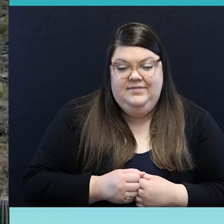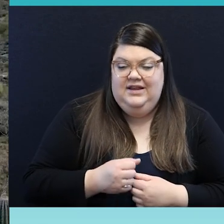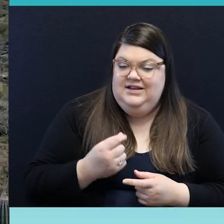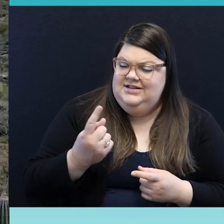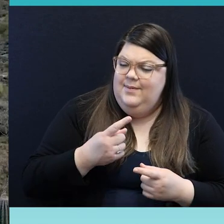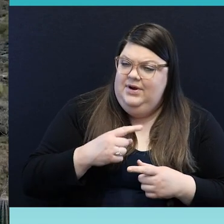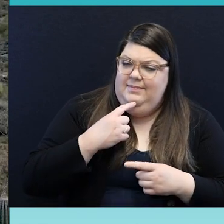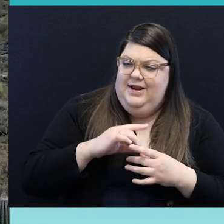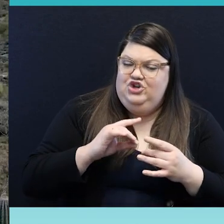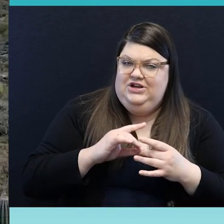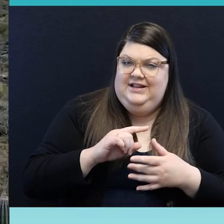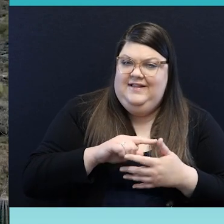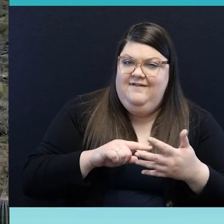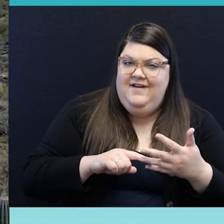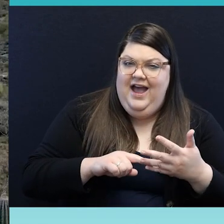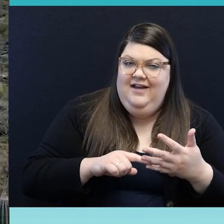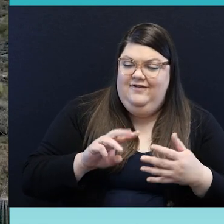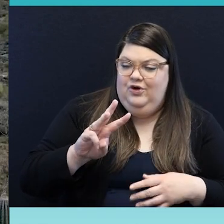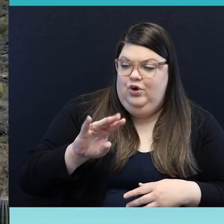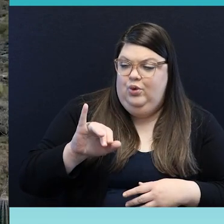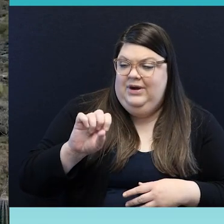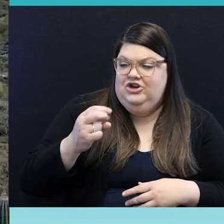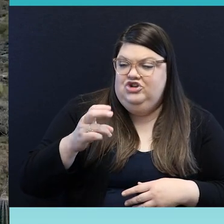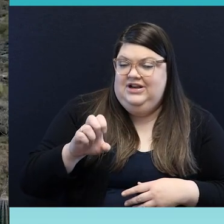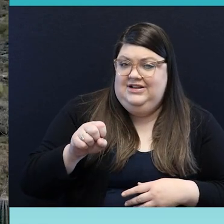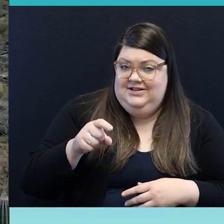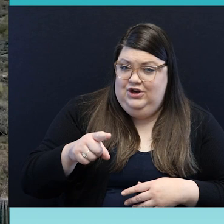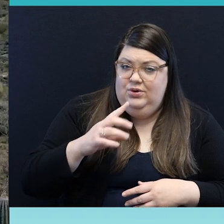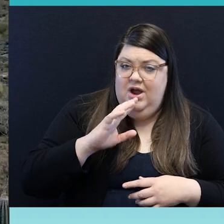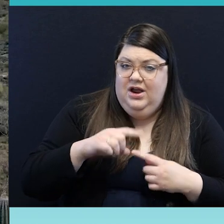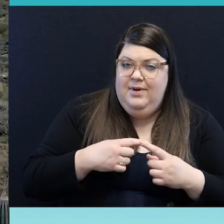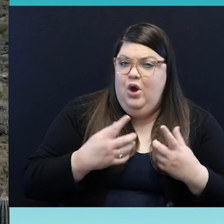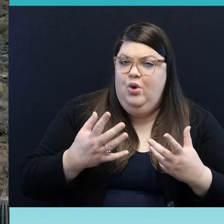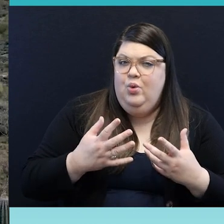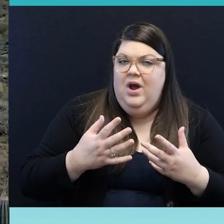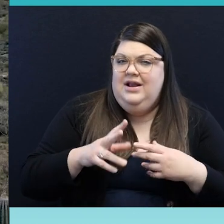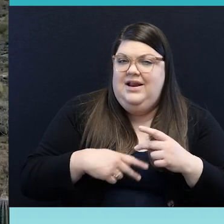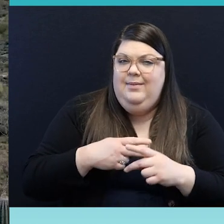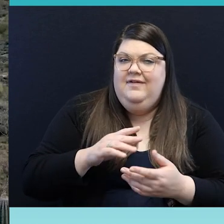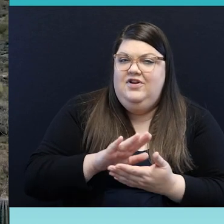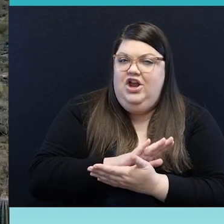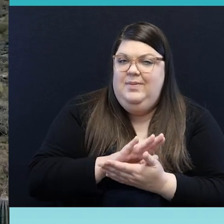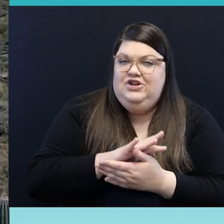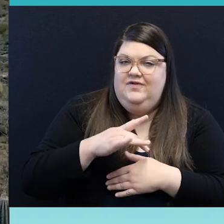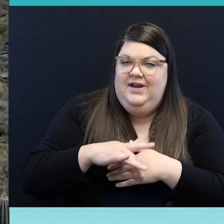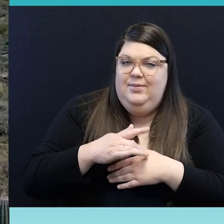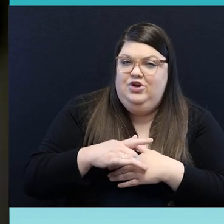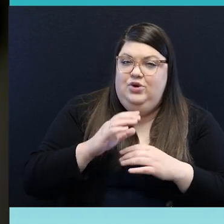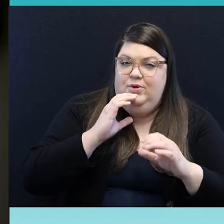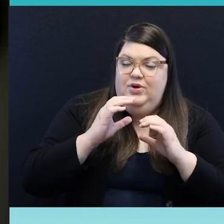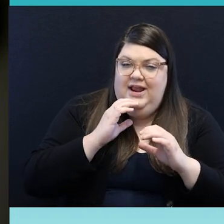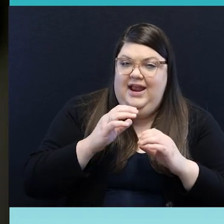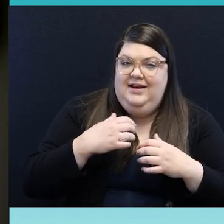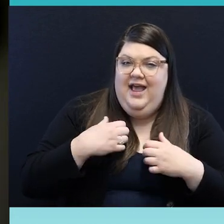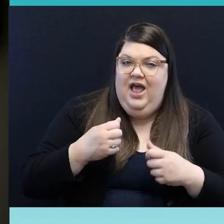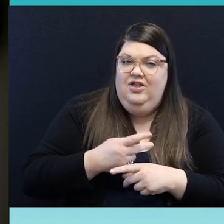five wishes. Could you tell us a little bit about what types of documents are available to communicate healthcare wishes and preferences? So